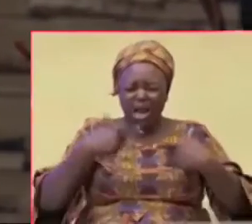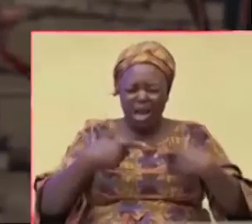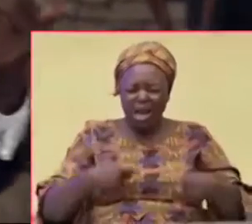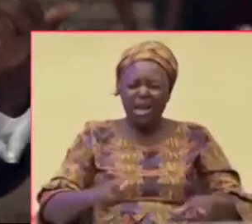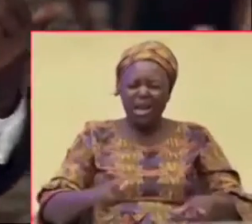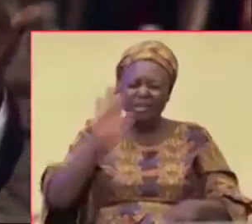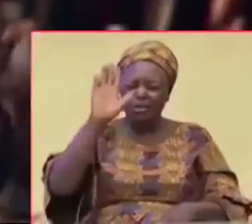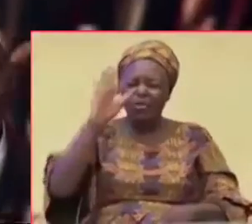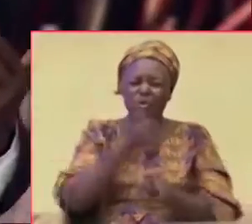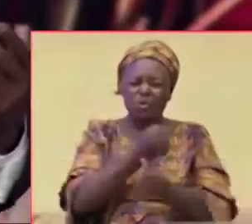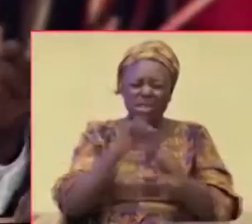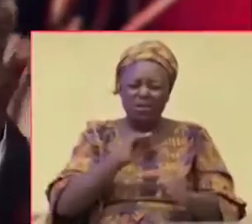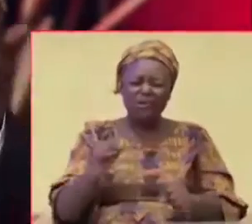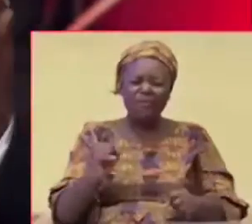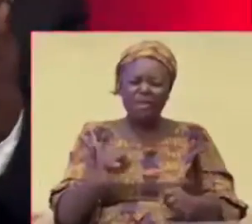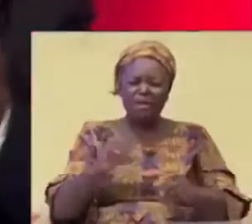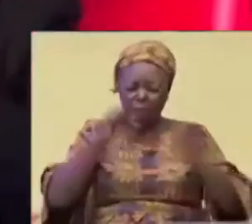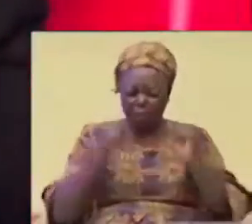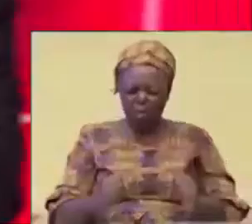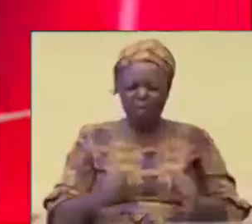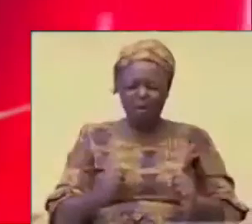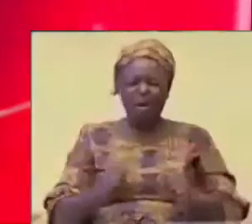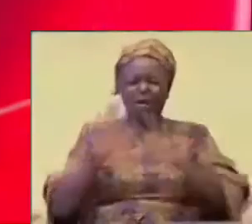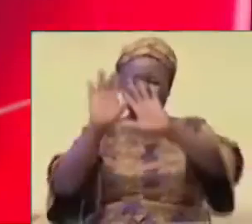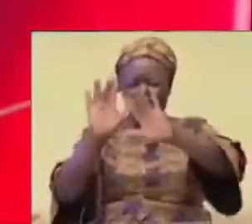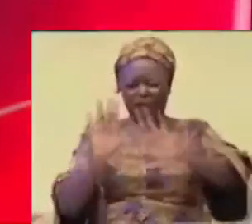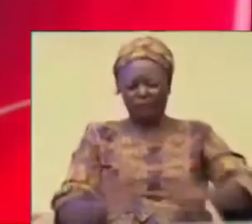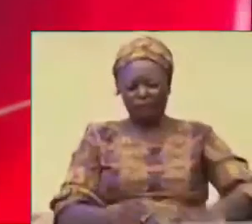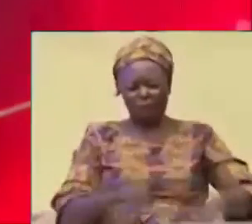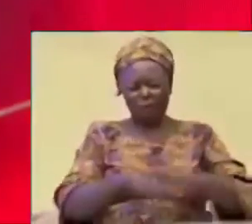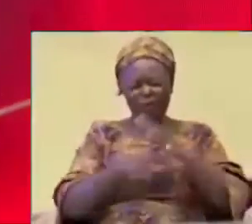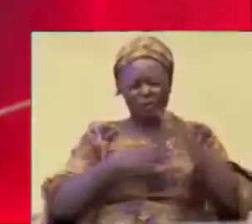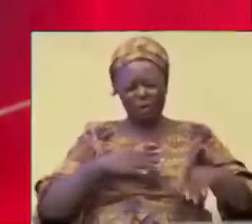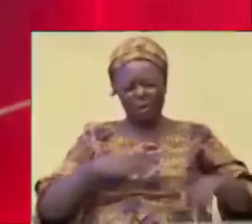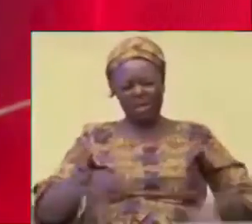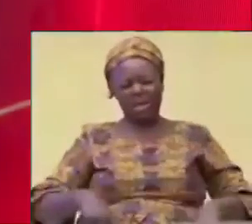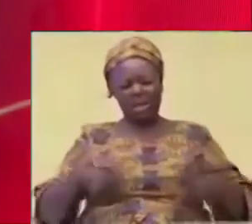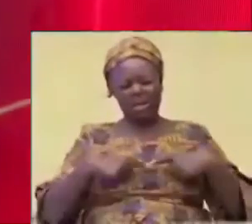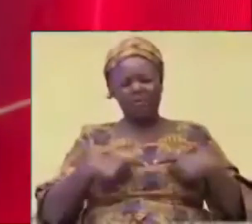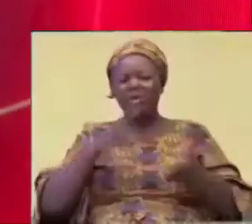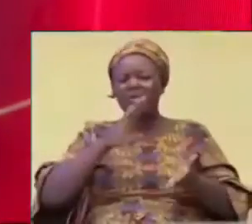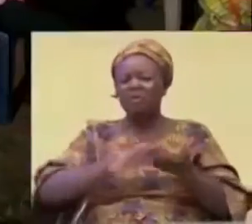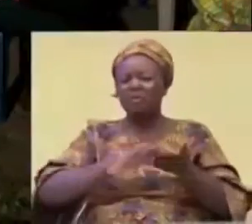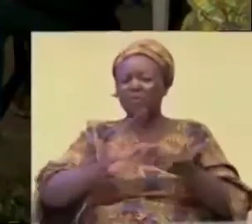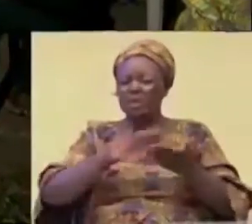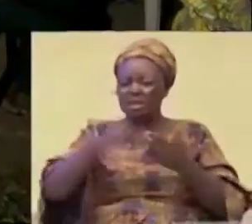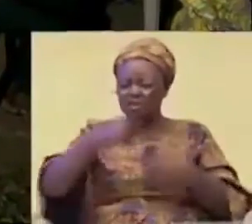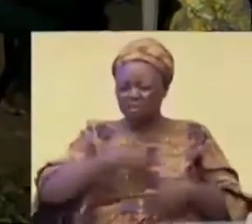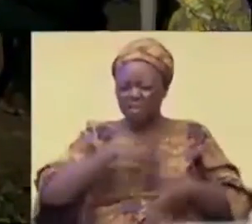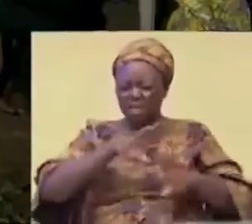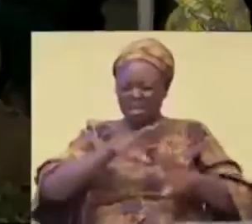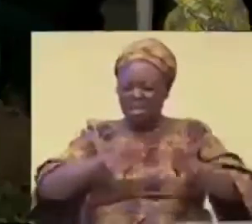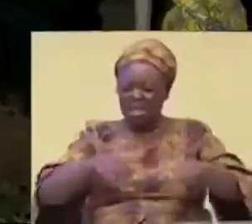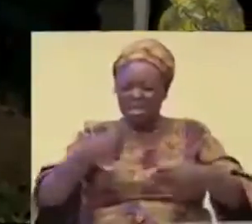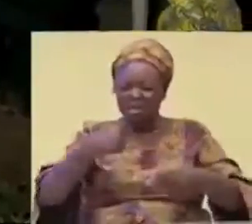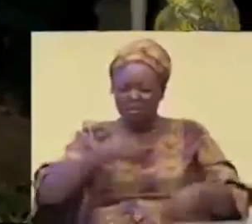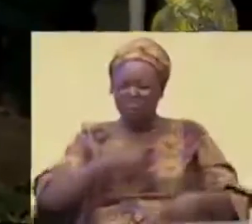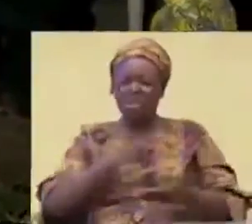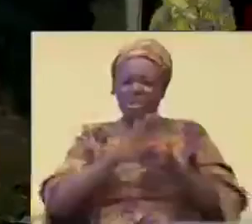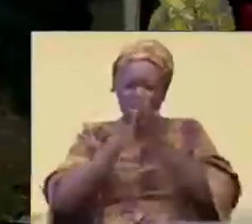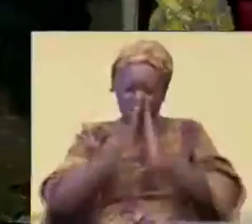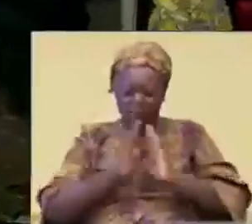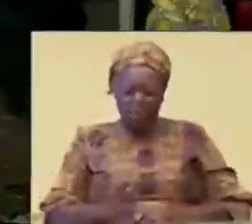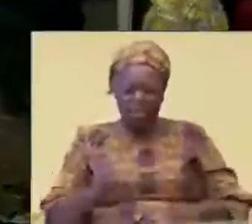Let your saving virtue flow into my life. Forgive me. Grant